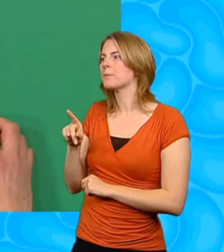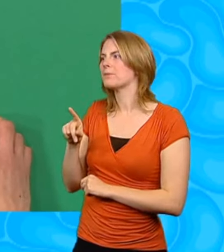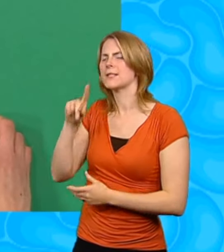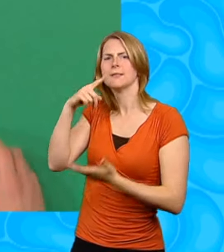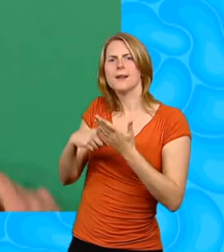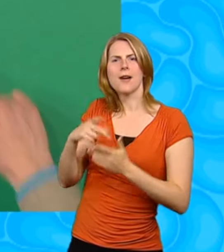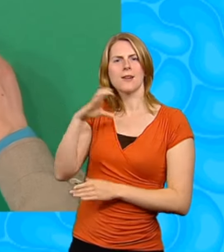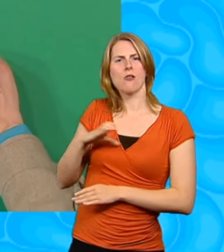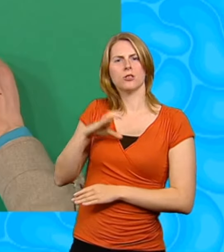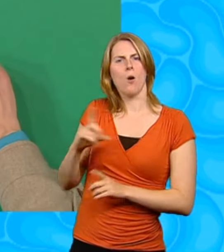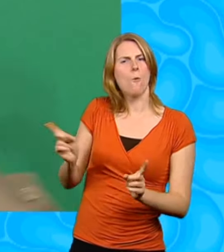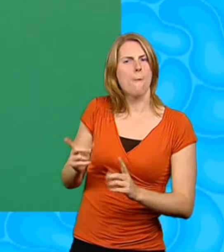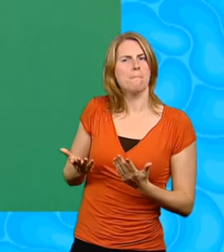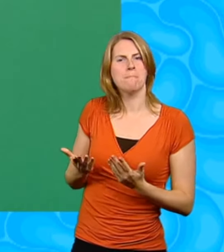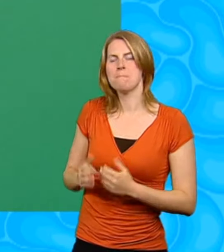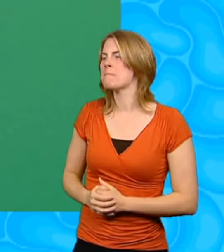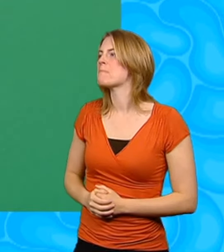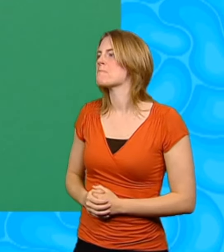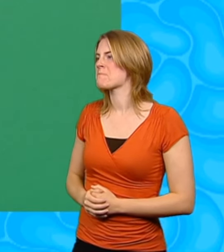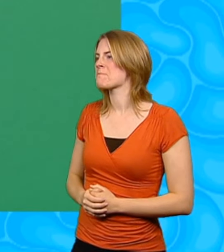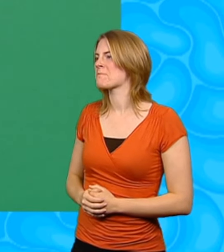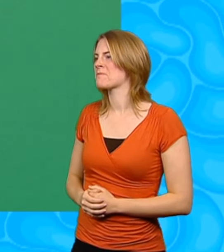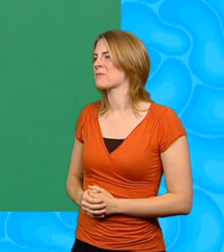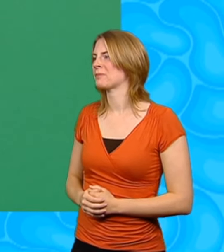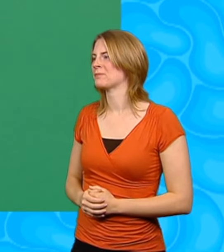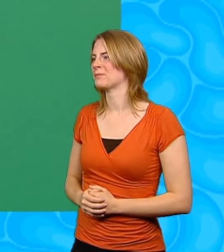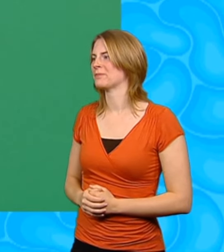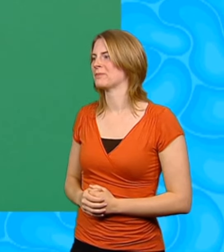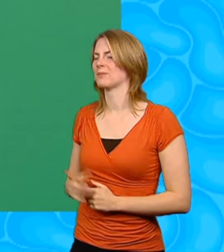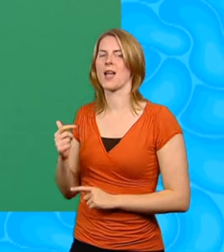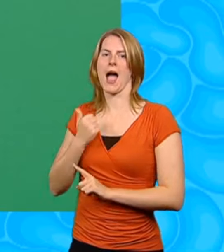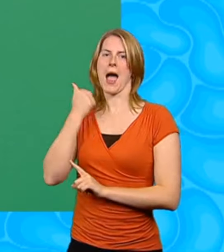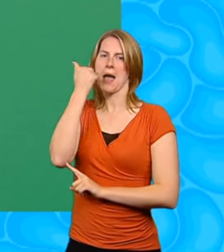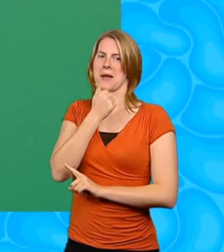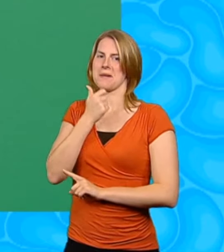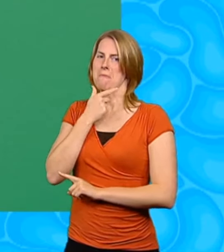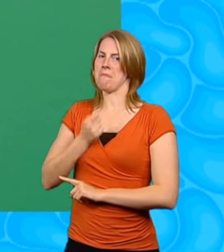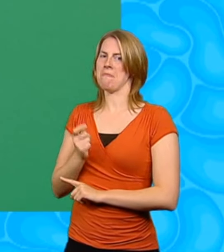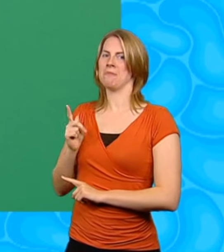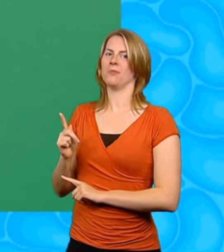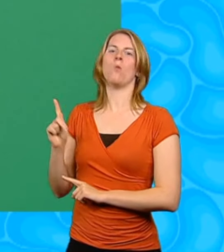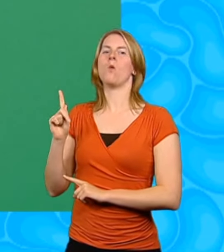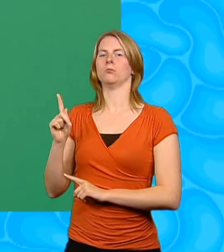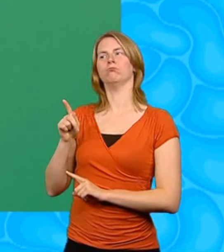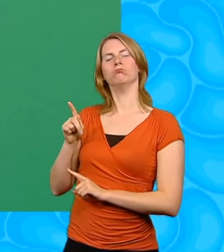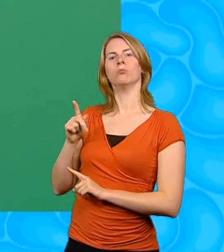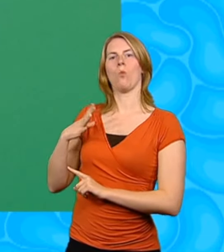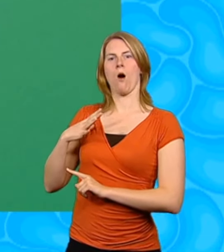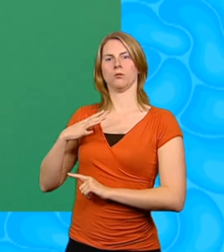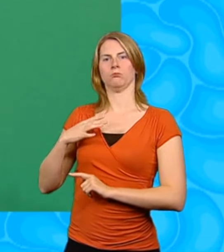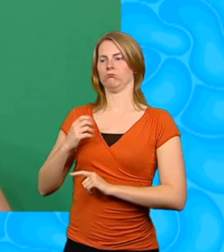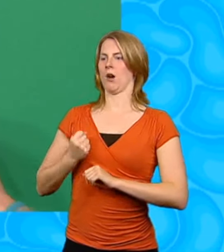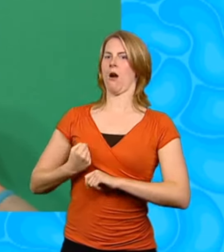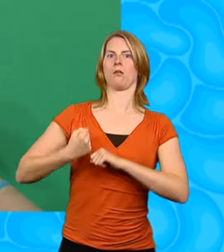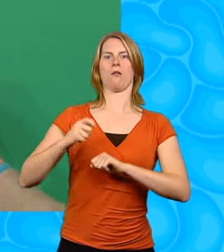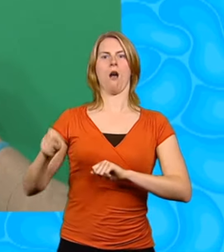what character you would like it to be. This handsome fellow should be a knight in shining armour. Every good